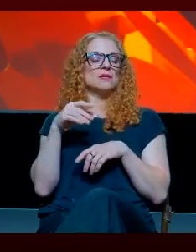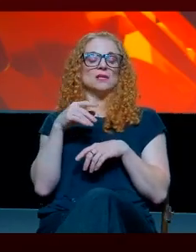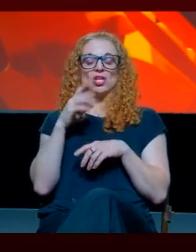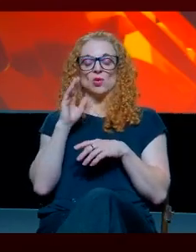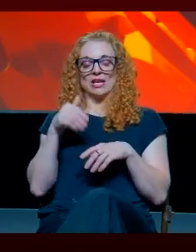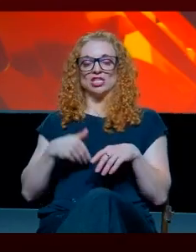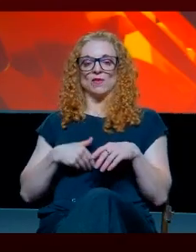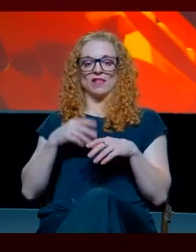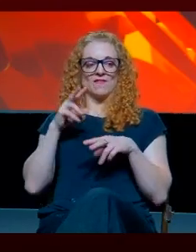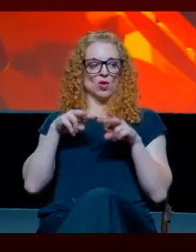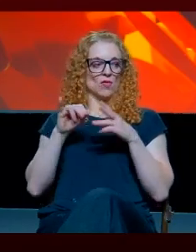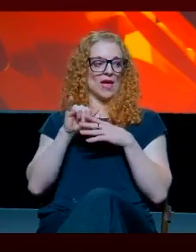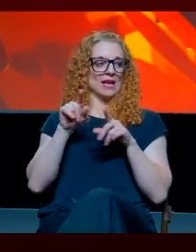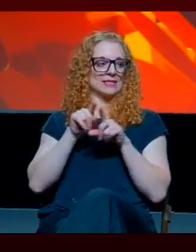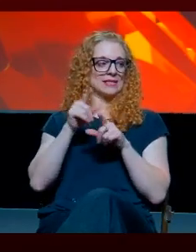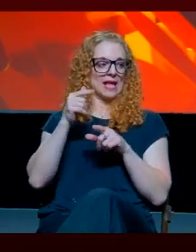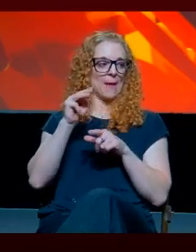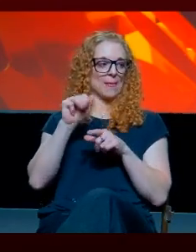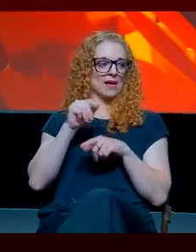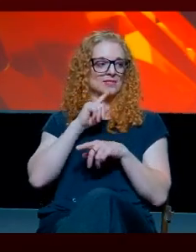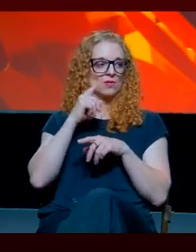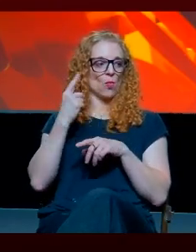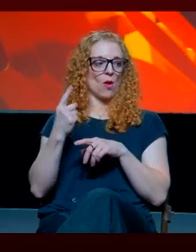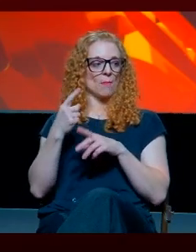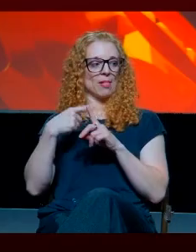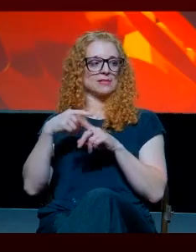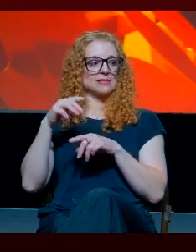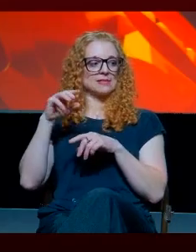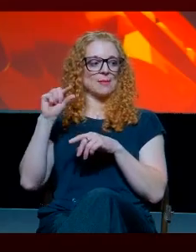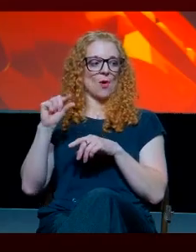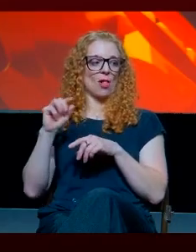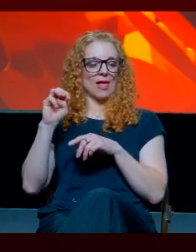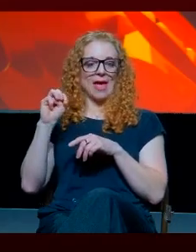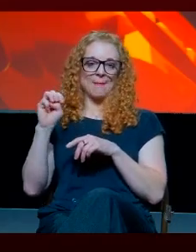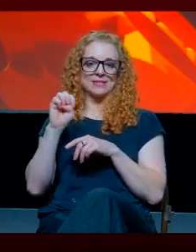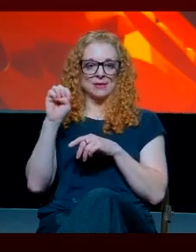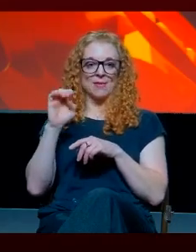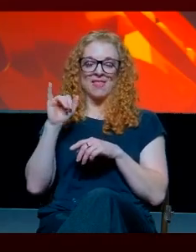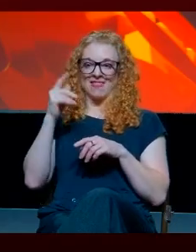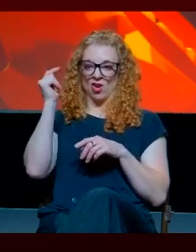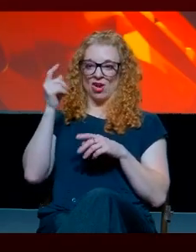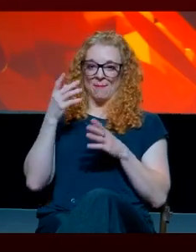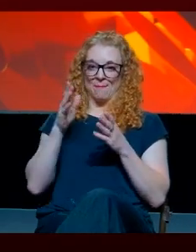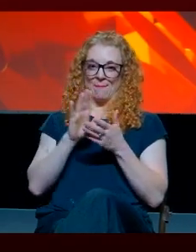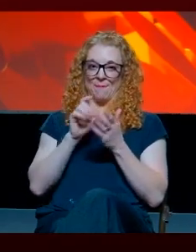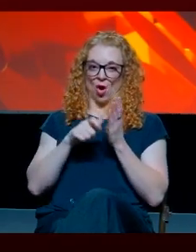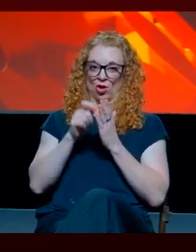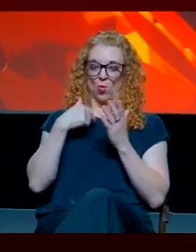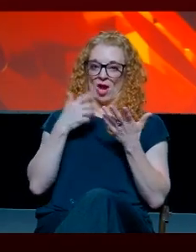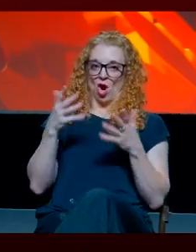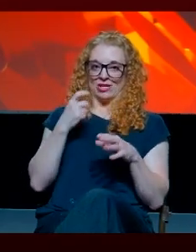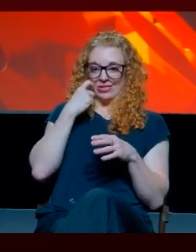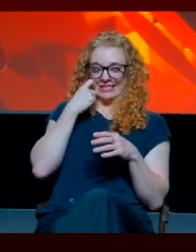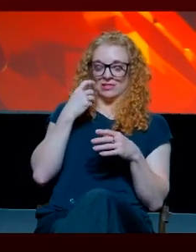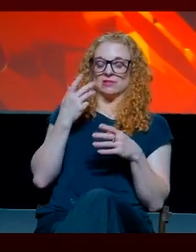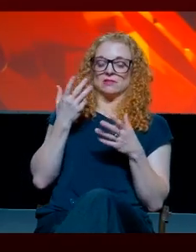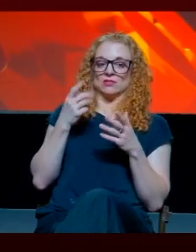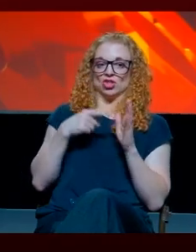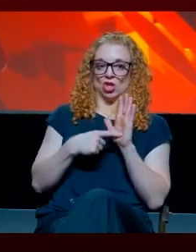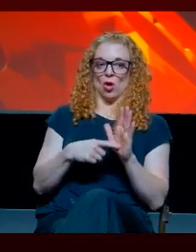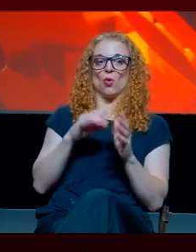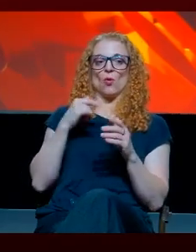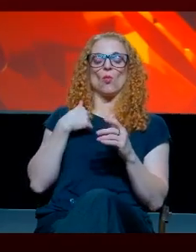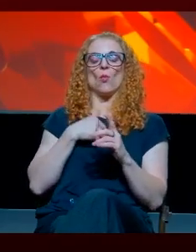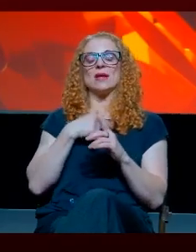this gamma as 1 plus a small epsilon, okay? In fact, in the theory paper that we originally did this, we pointed out